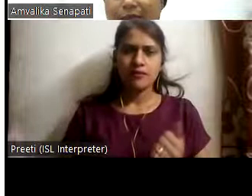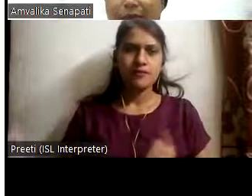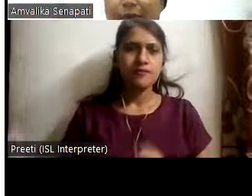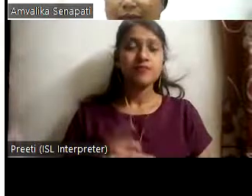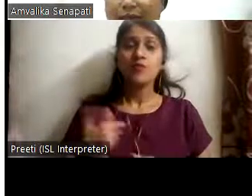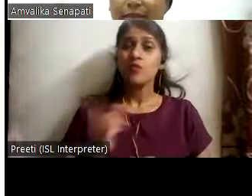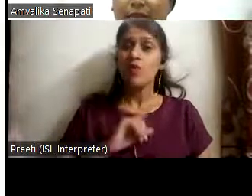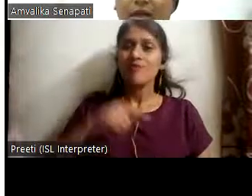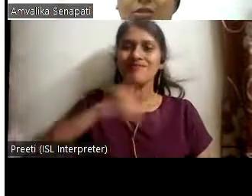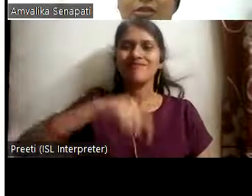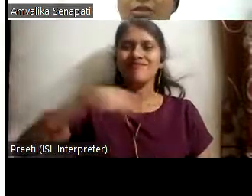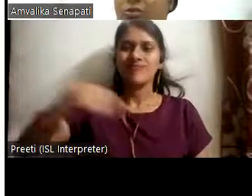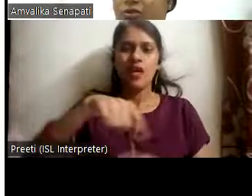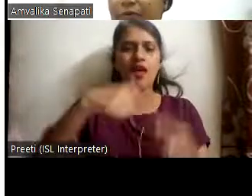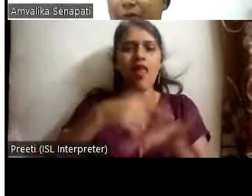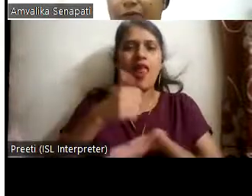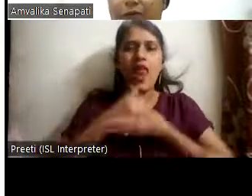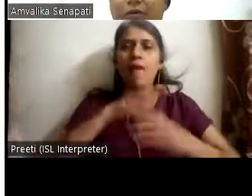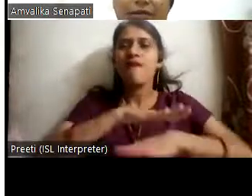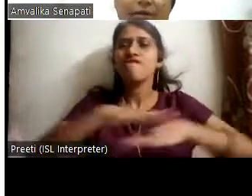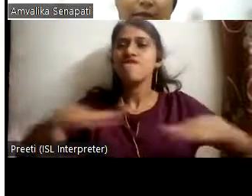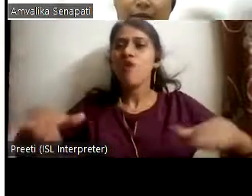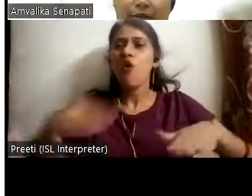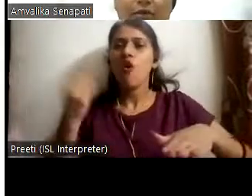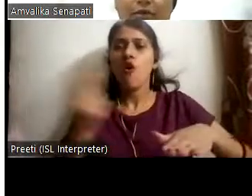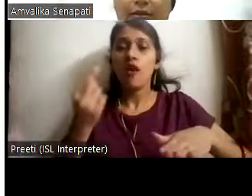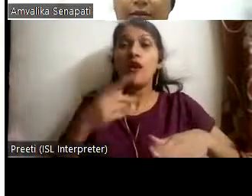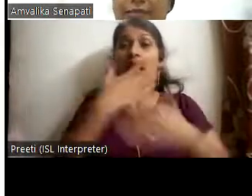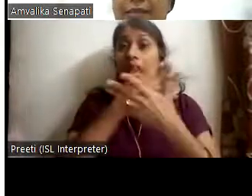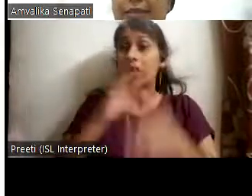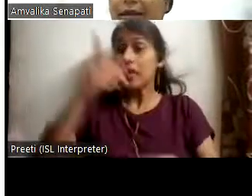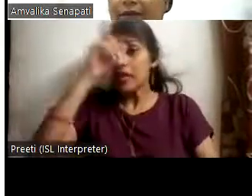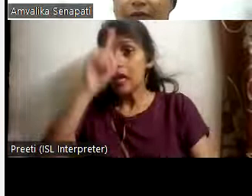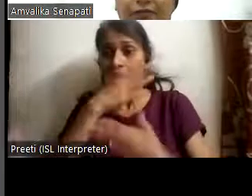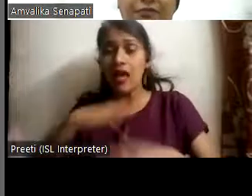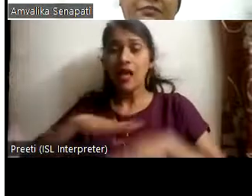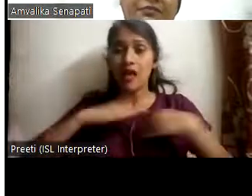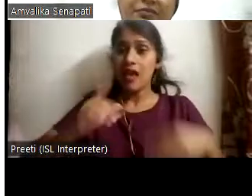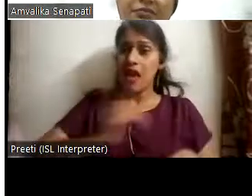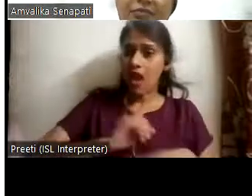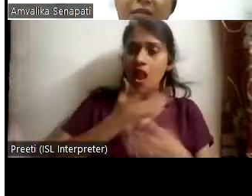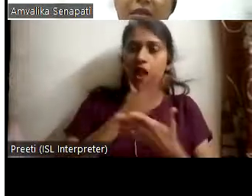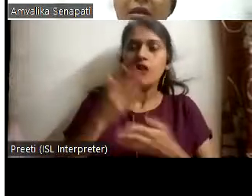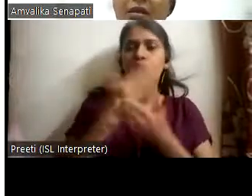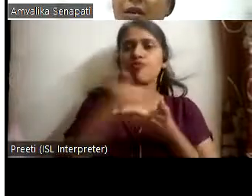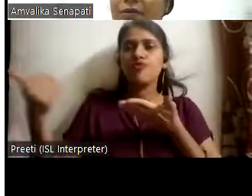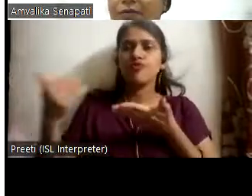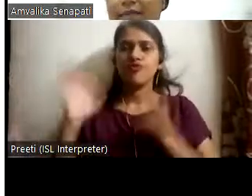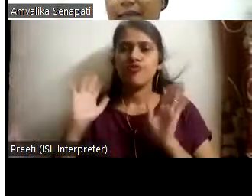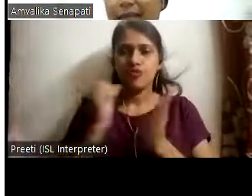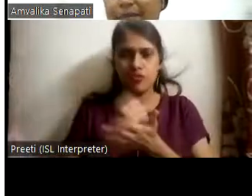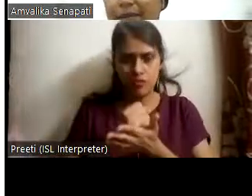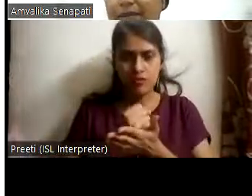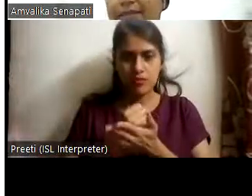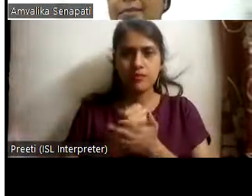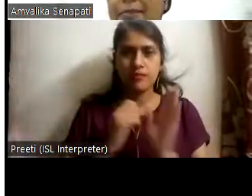only using a white cane. So this should be removed or completely carved off. Here we don't